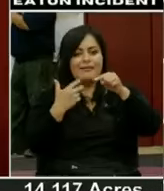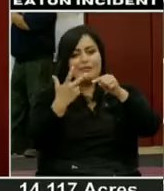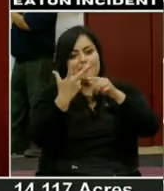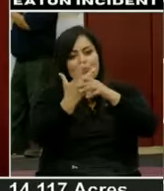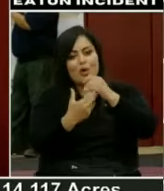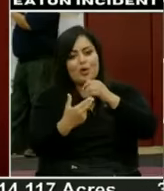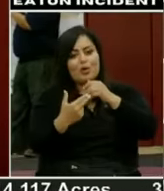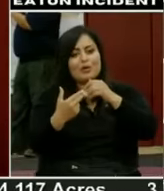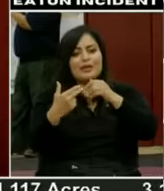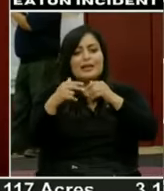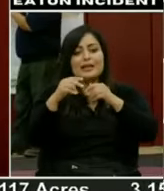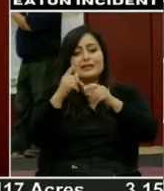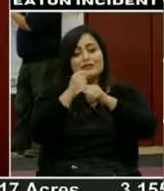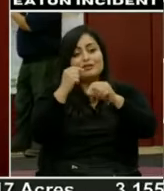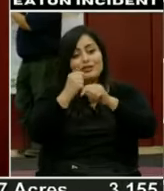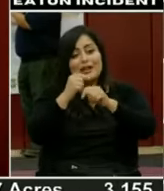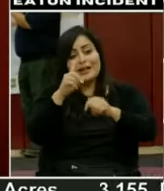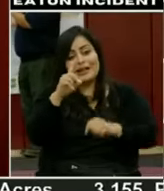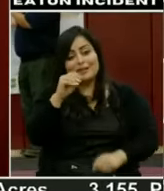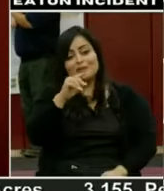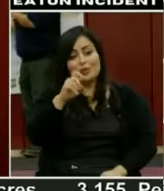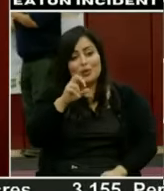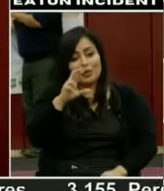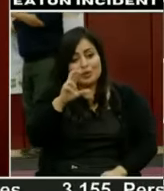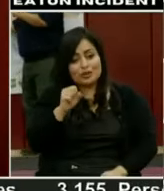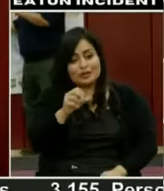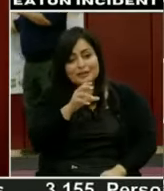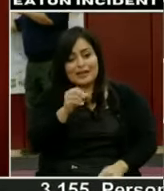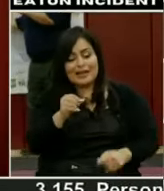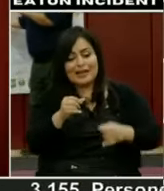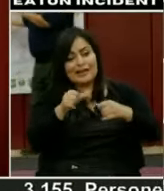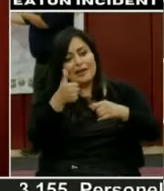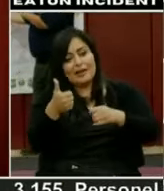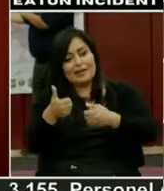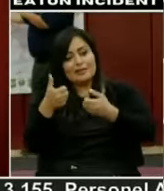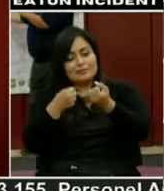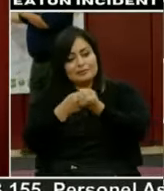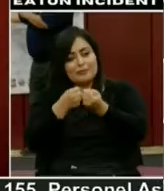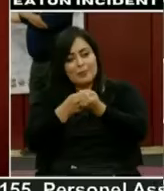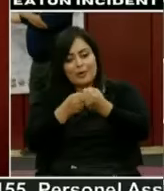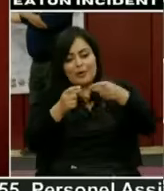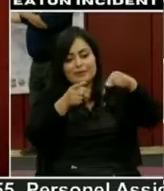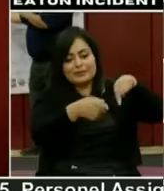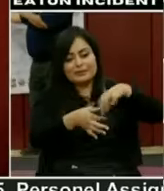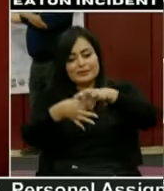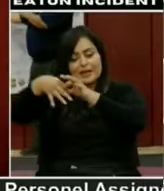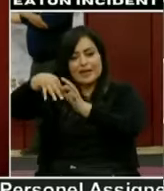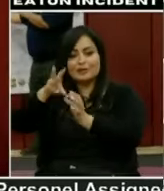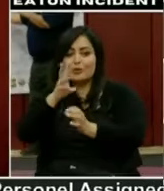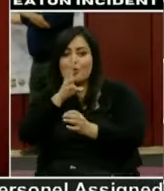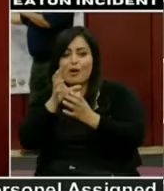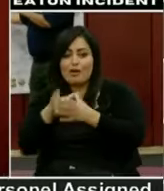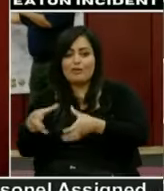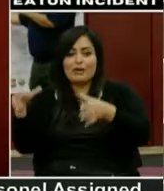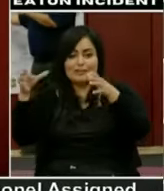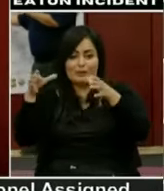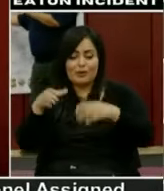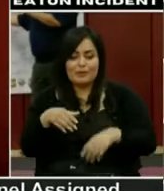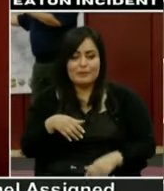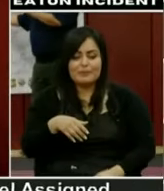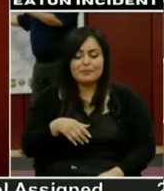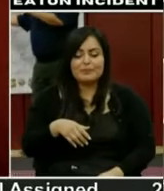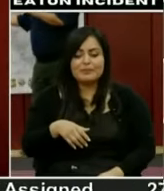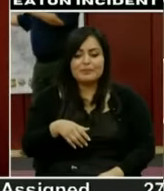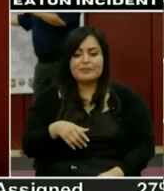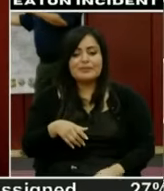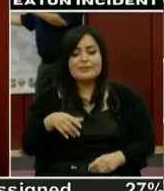of dozer and hand line that connect all the way down to the reservoir. Right here at the reservoir, in the early stages